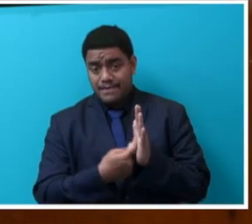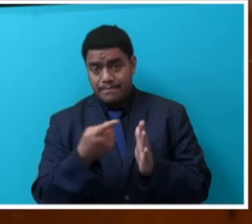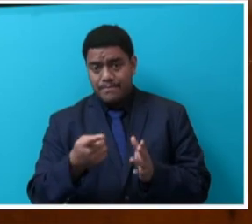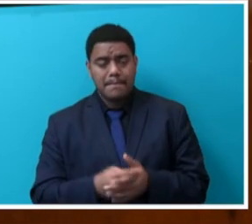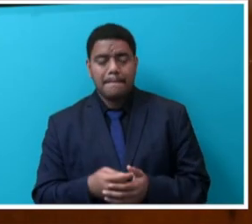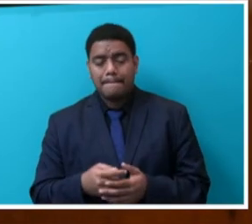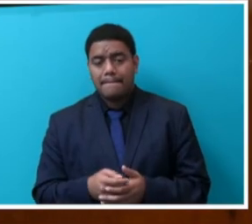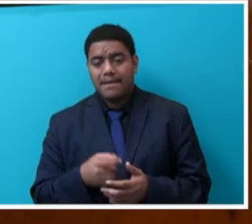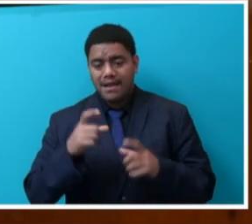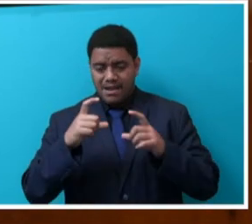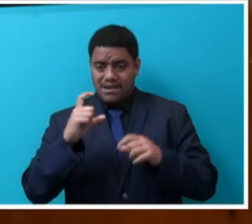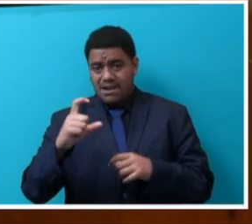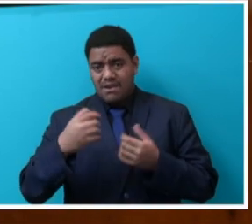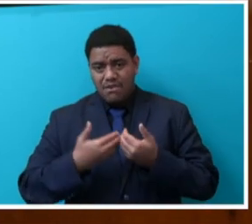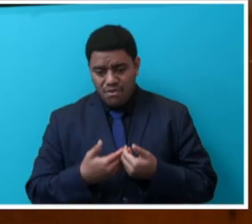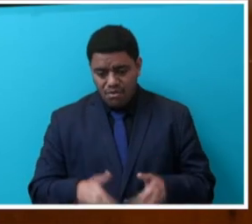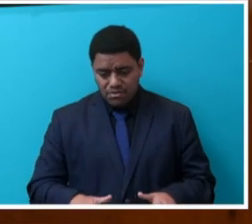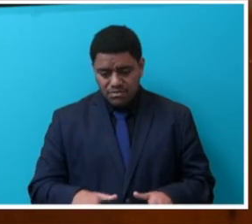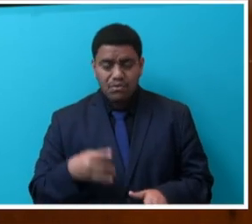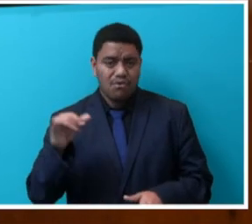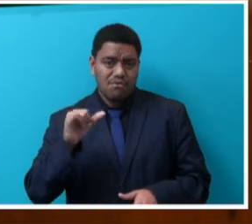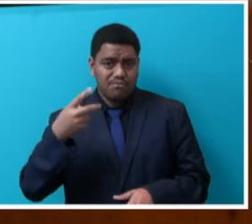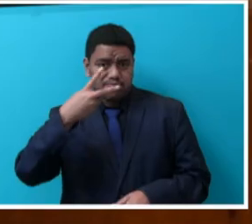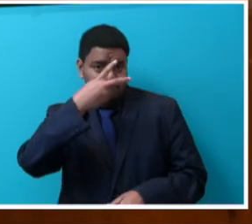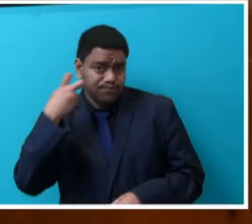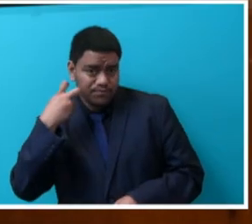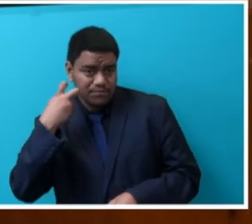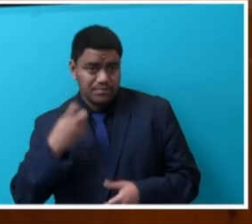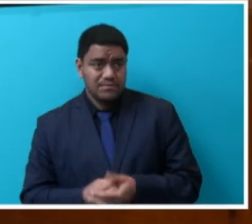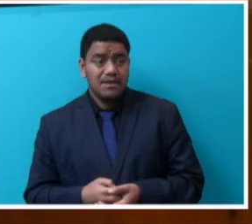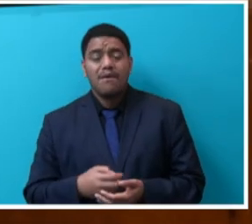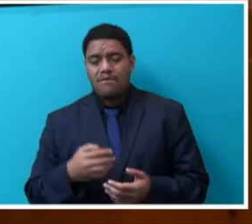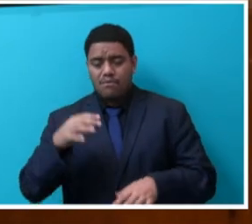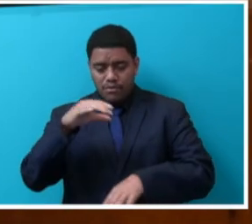such as card loss or theft. In such cases, a police report